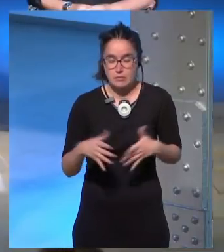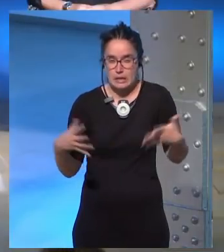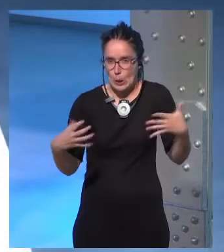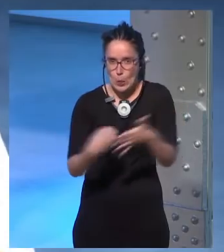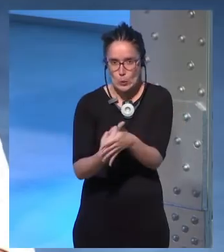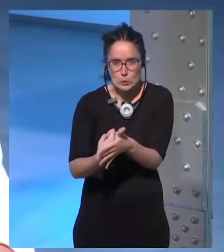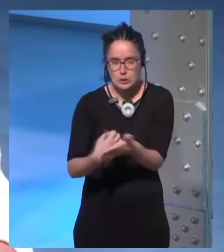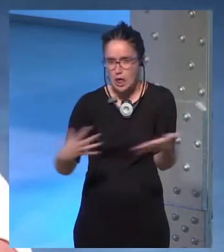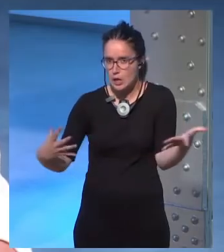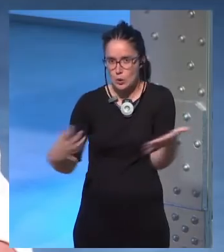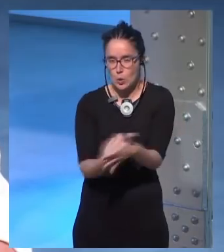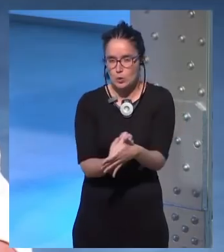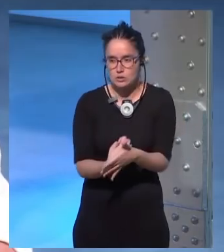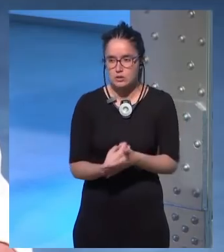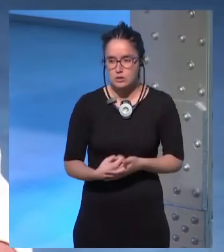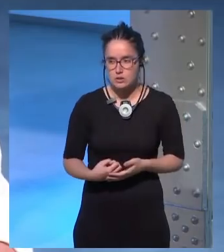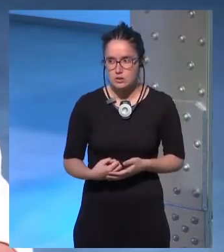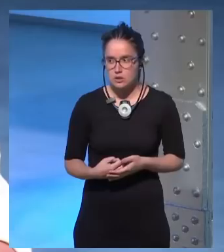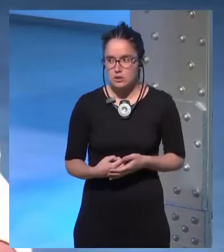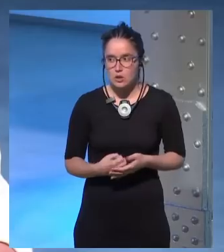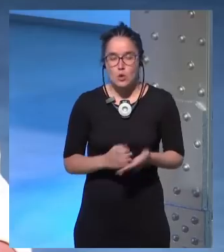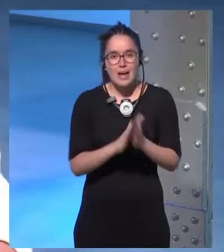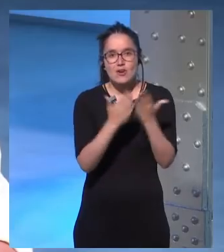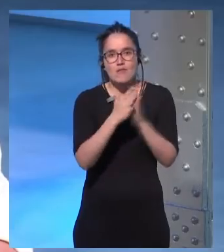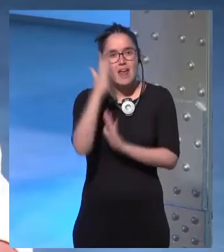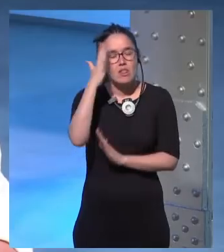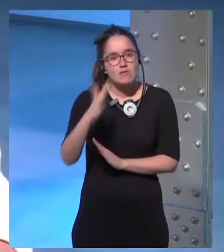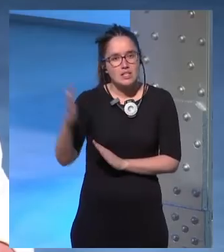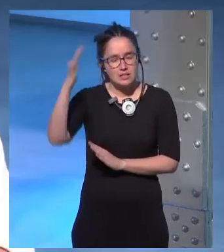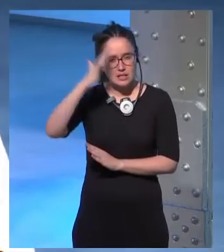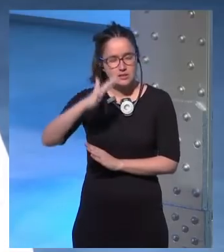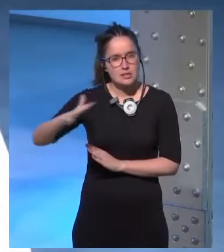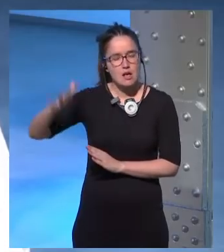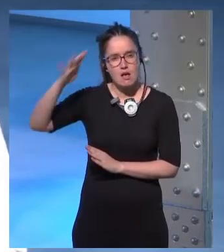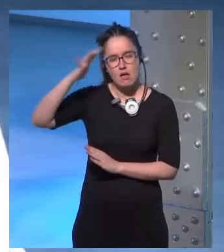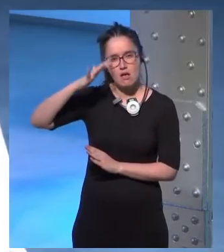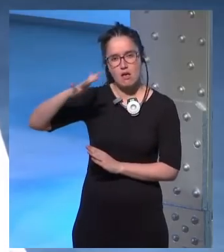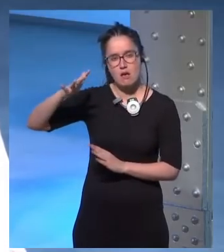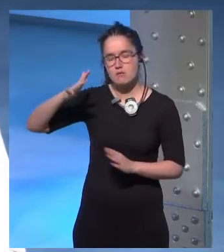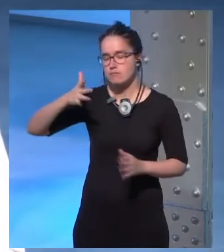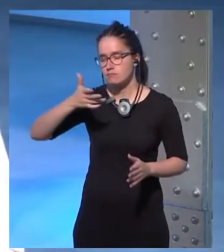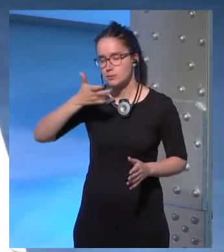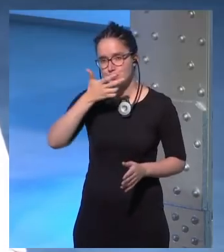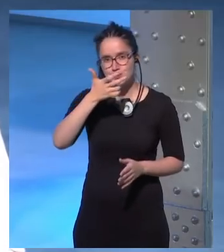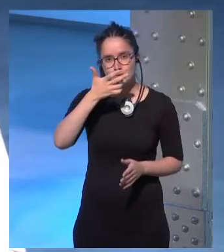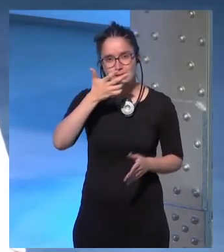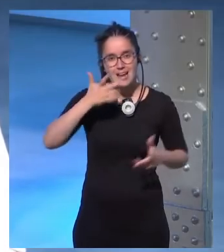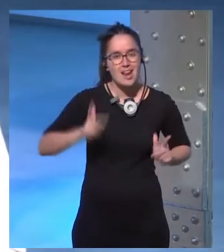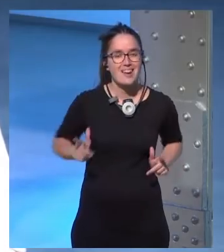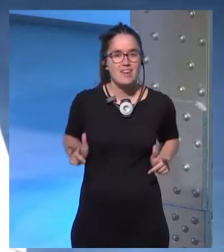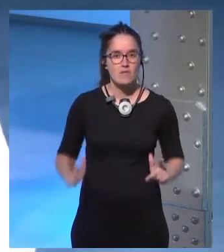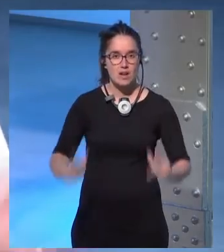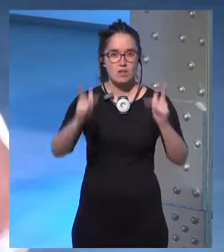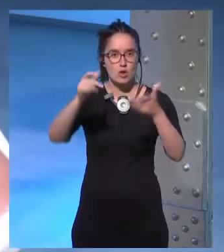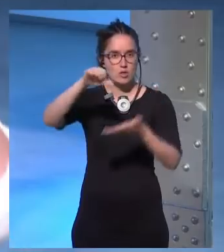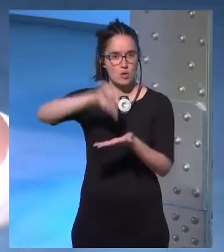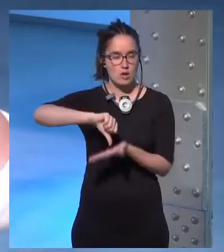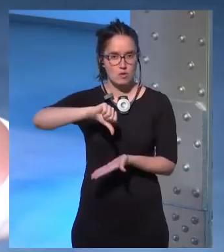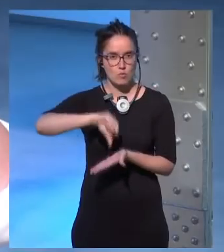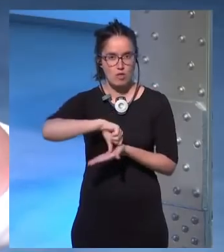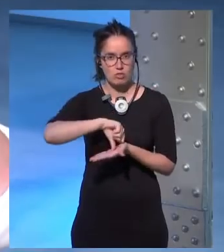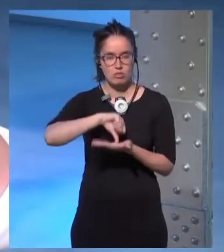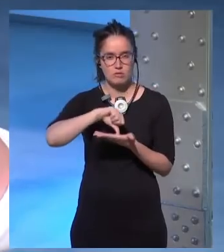have a fantasy novel about the liberation of a city and